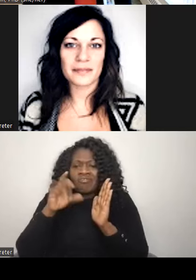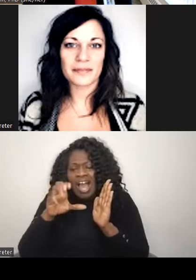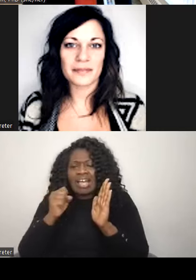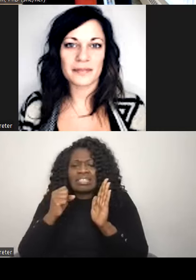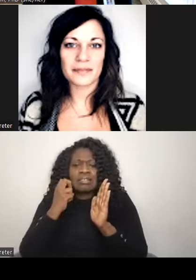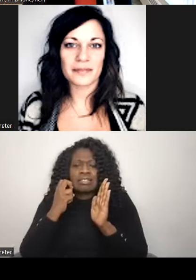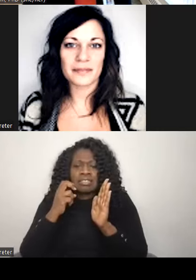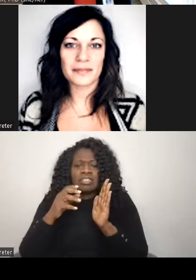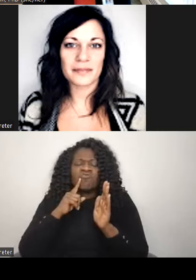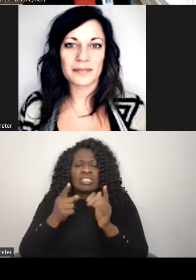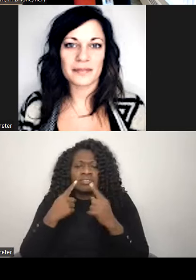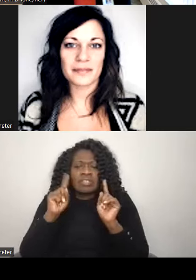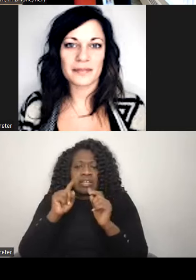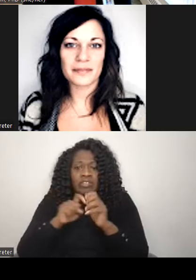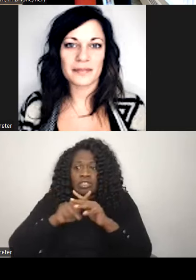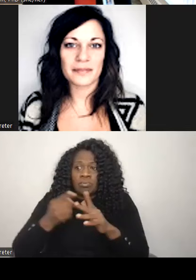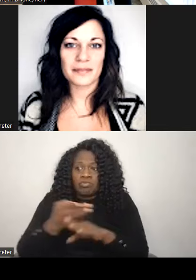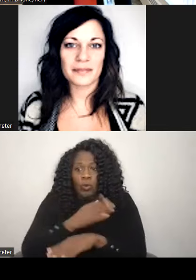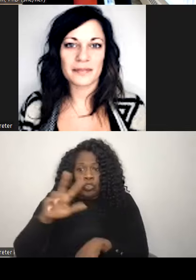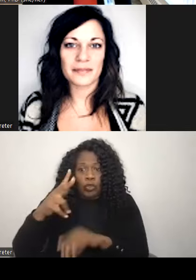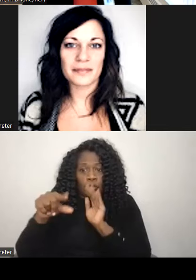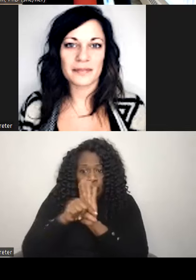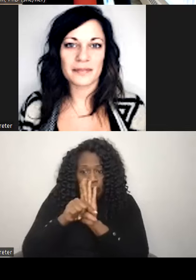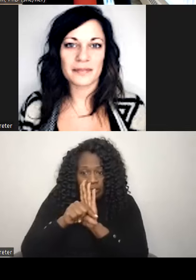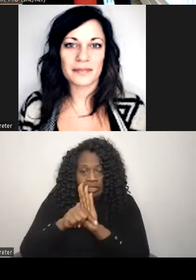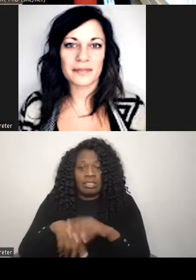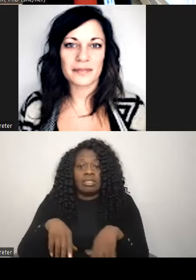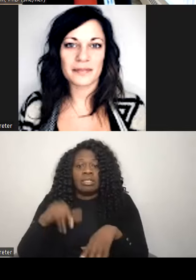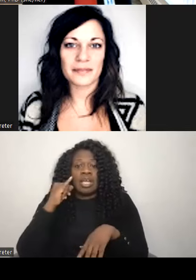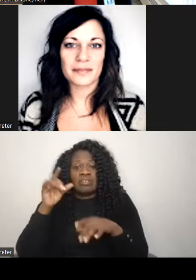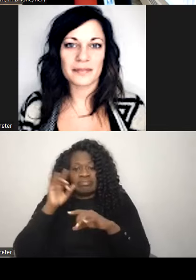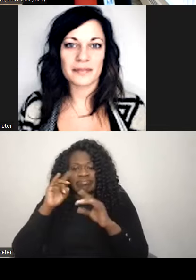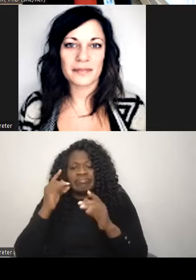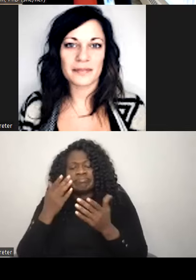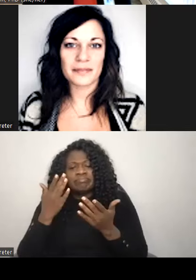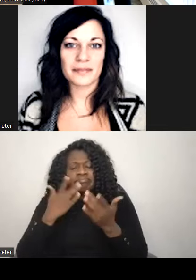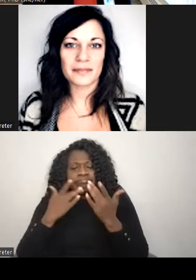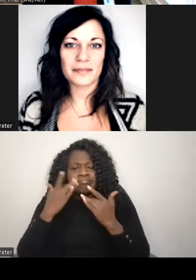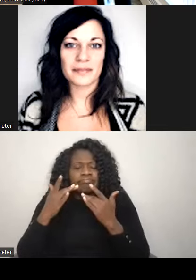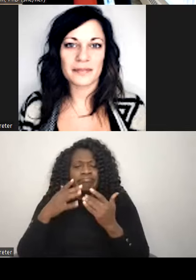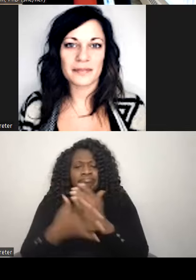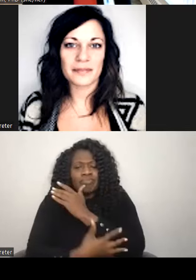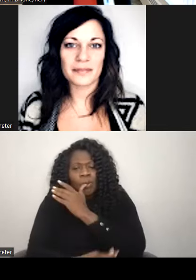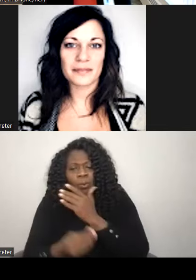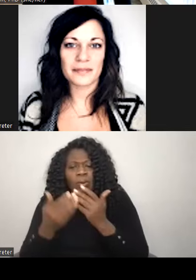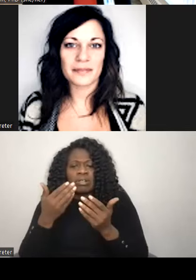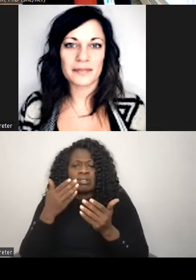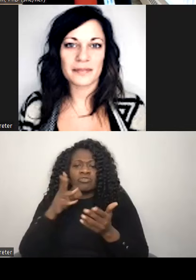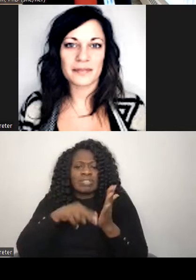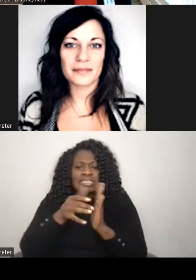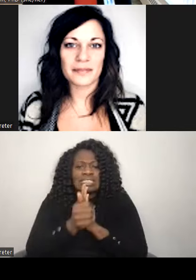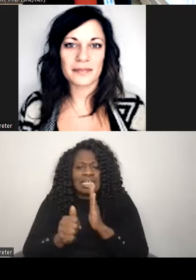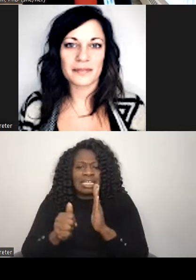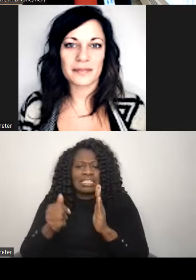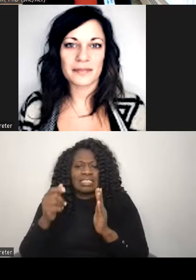most effective when it's implemented before the third grade. And that poor reading skills in the fourth grade are already predictive of lower levels